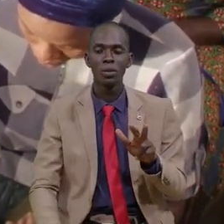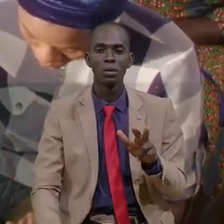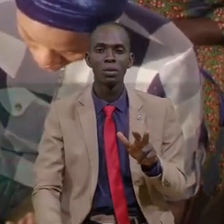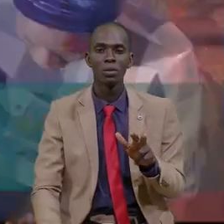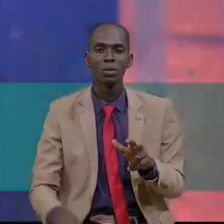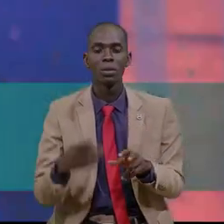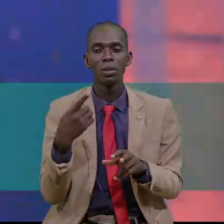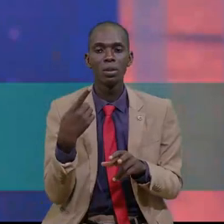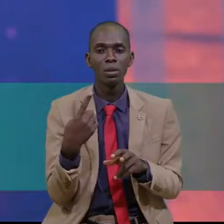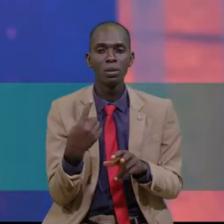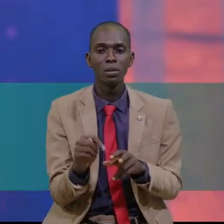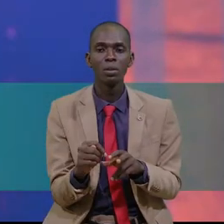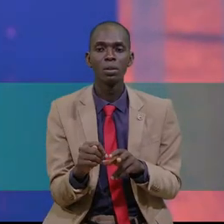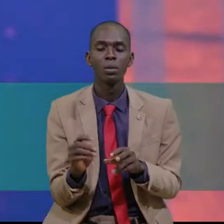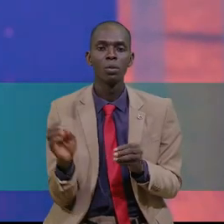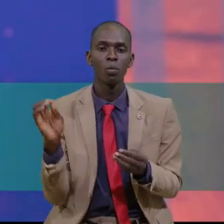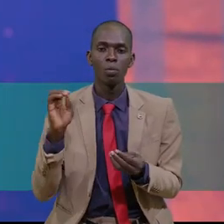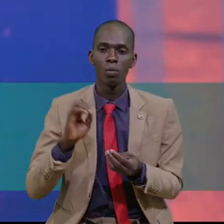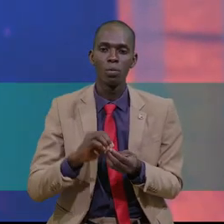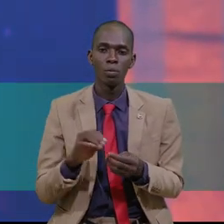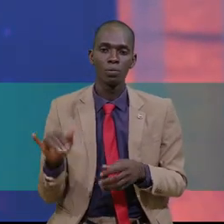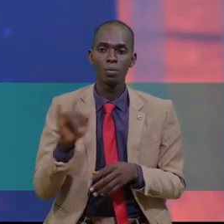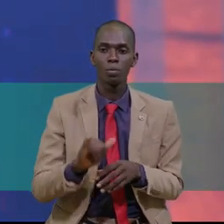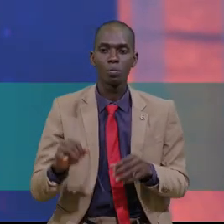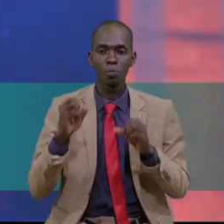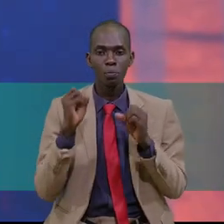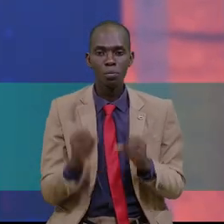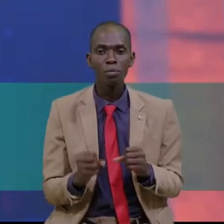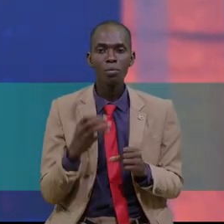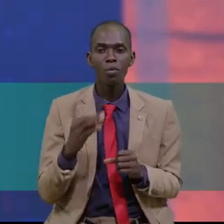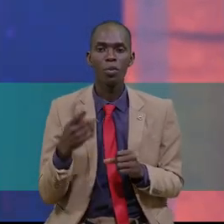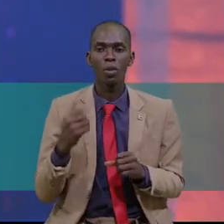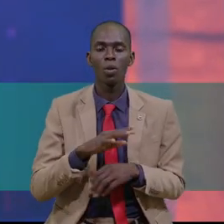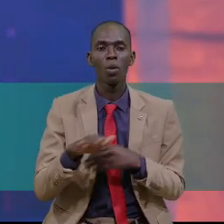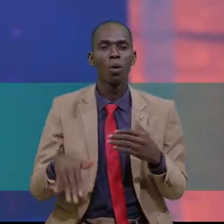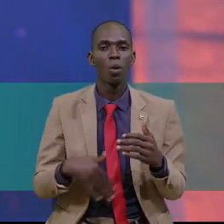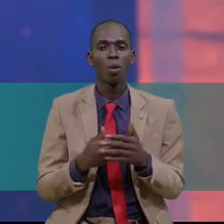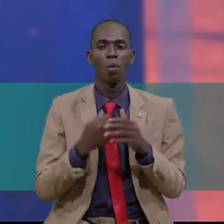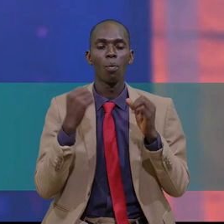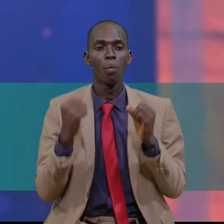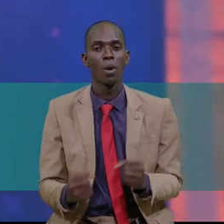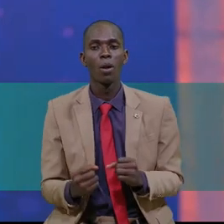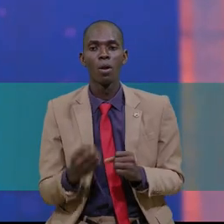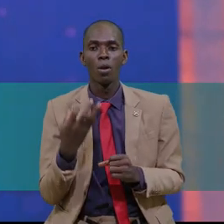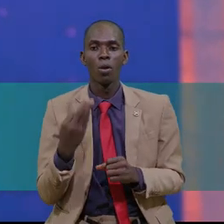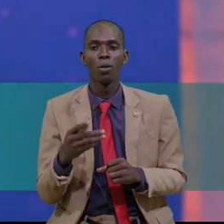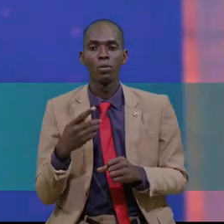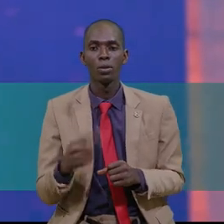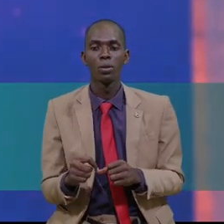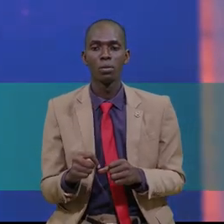the Almighty Sustainer. The extraordinary power of